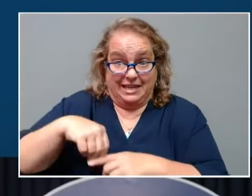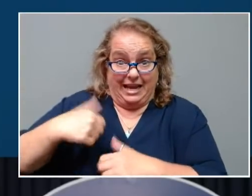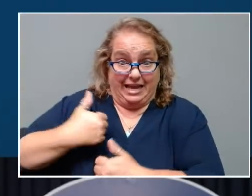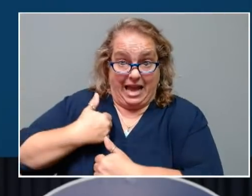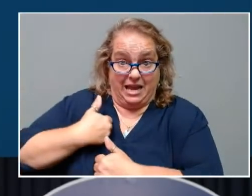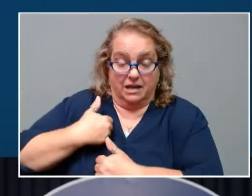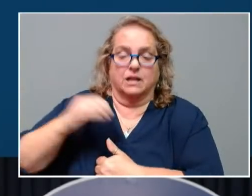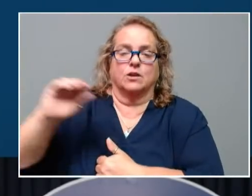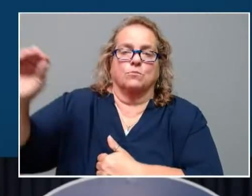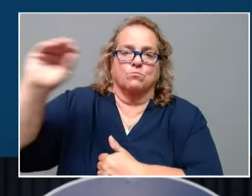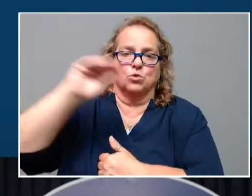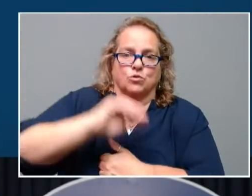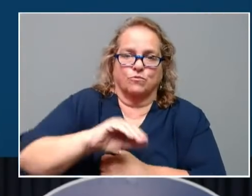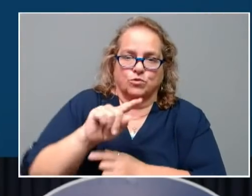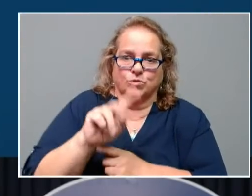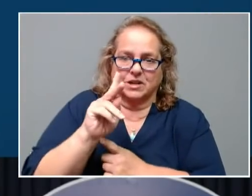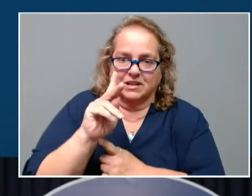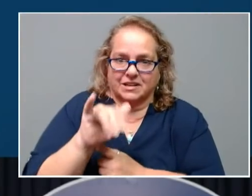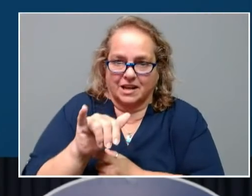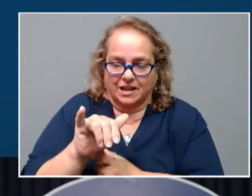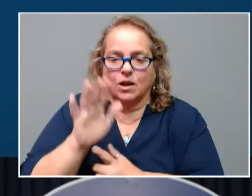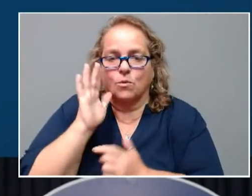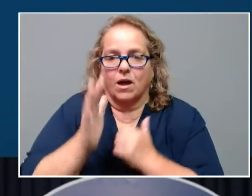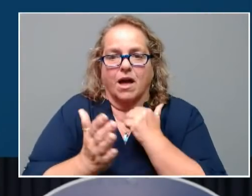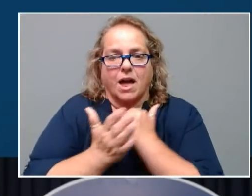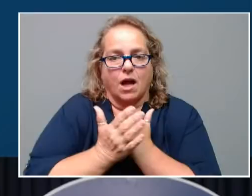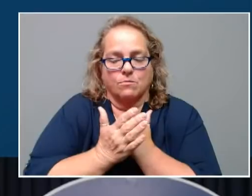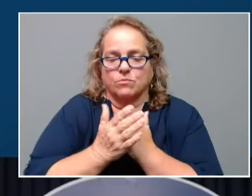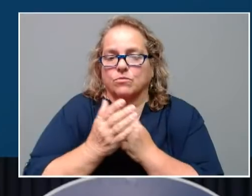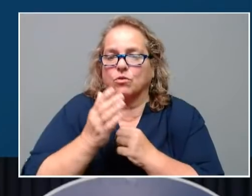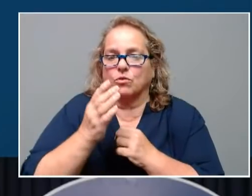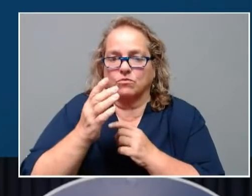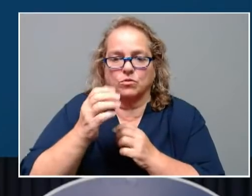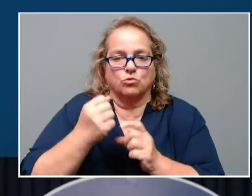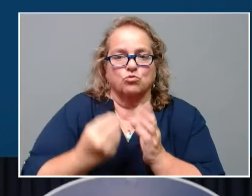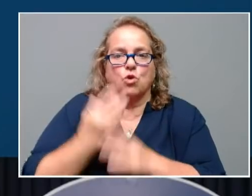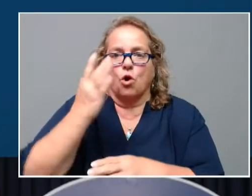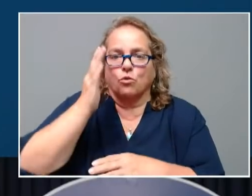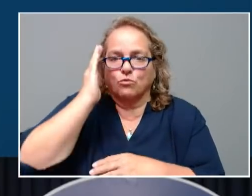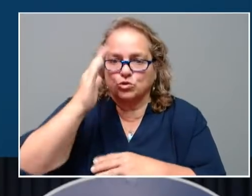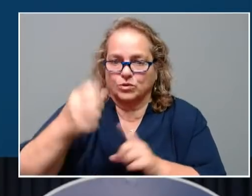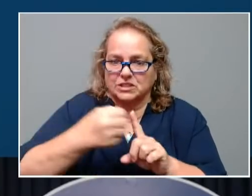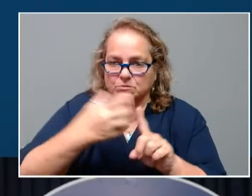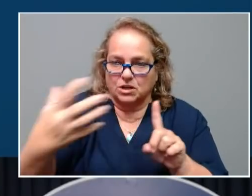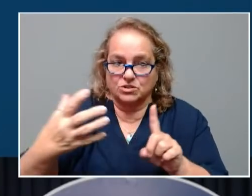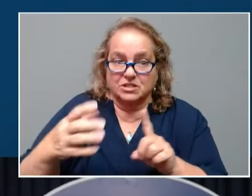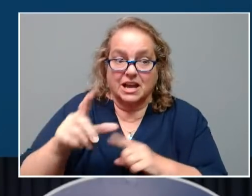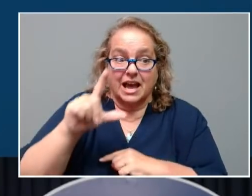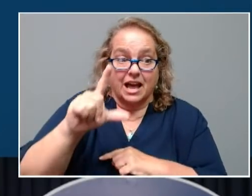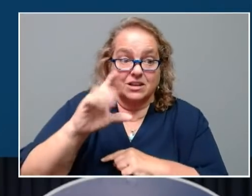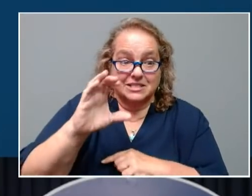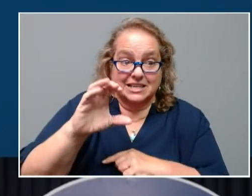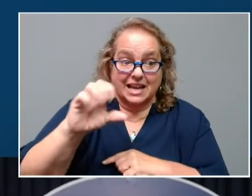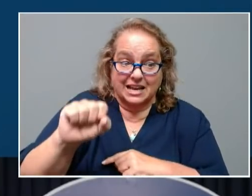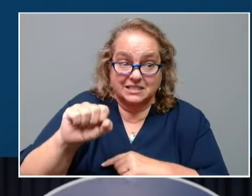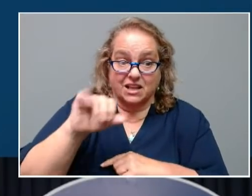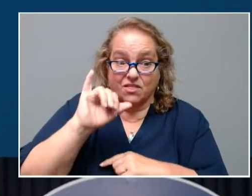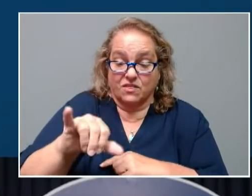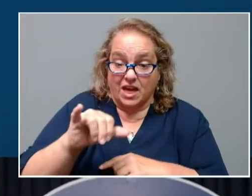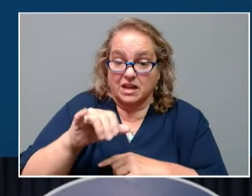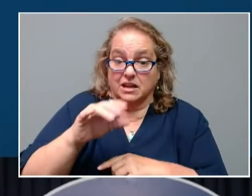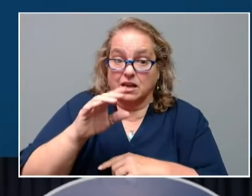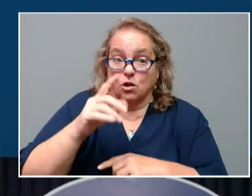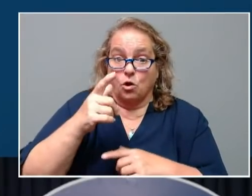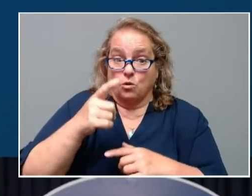will help power the future expansion. Our state appealed to LCS in large part because of our proximity to